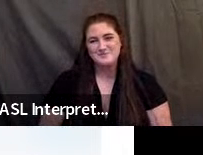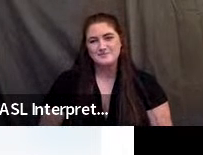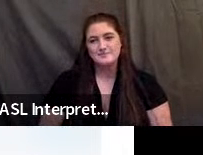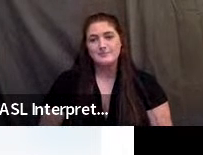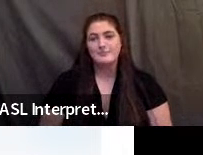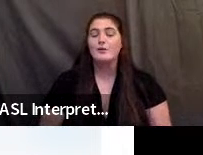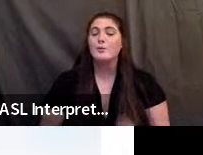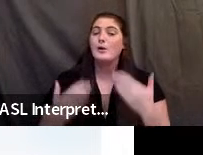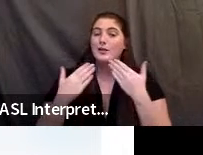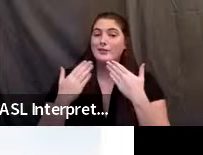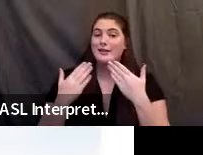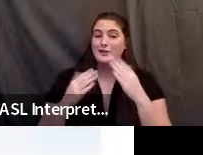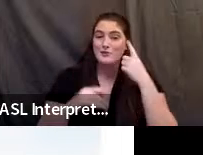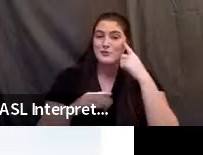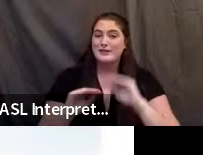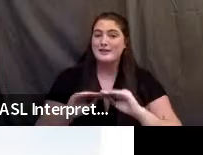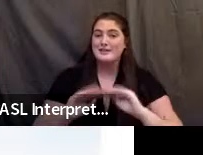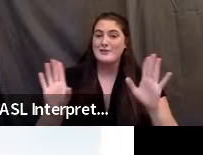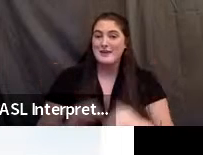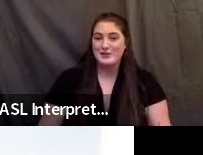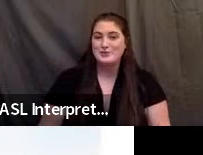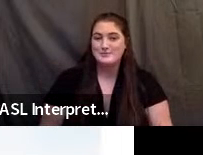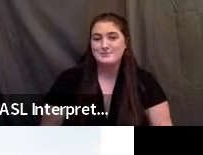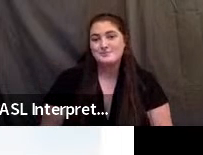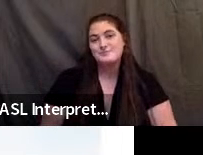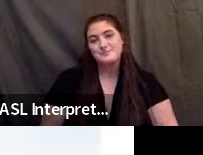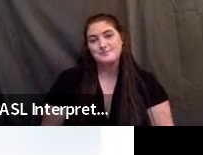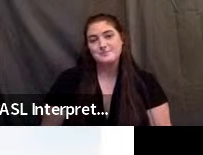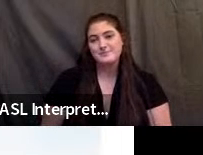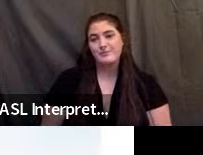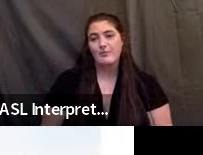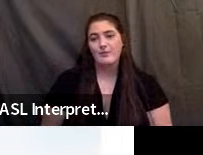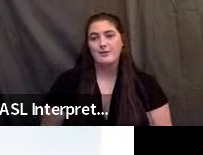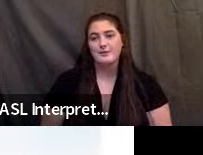Well, thanks for that clarification.